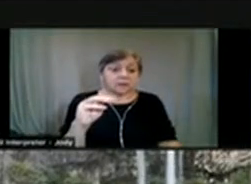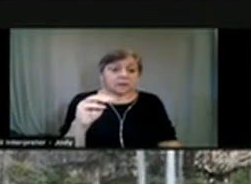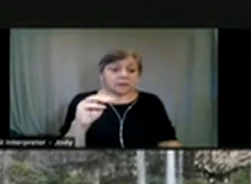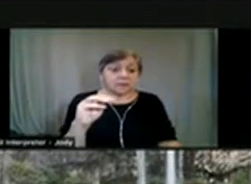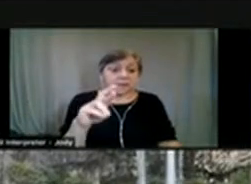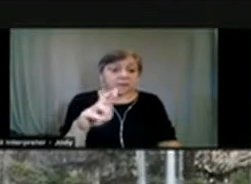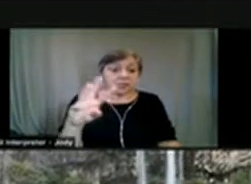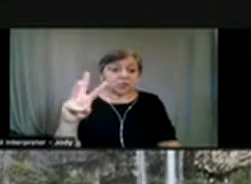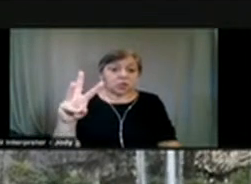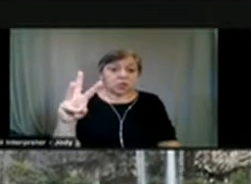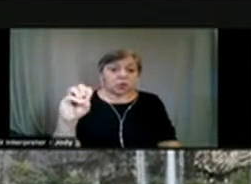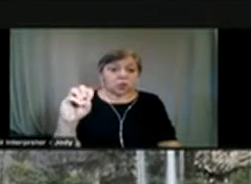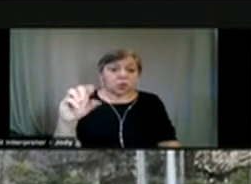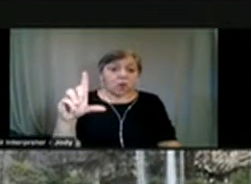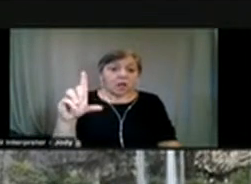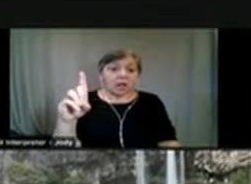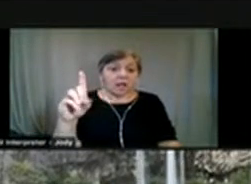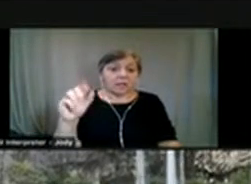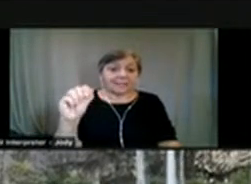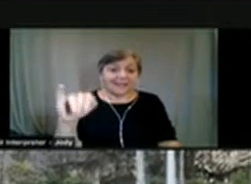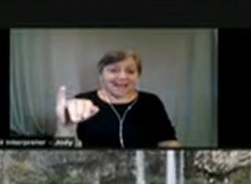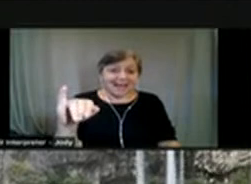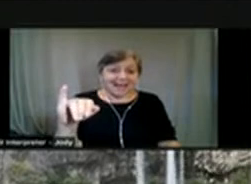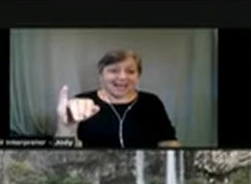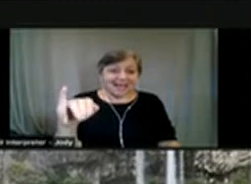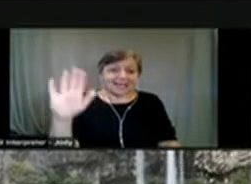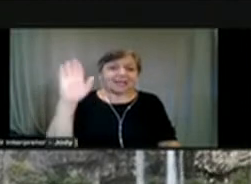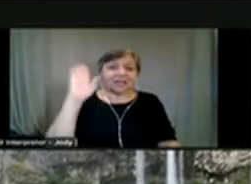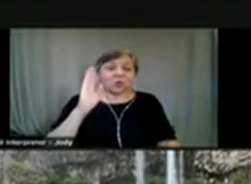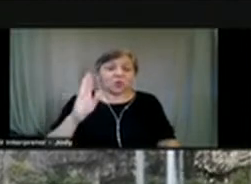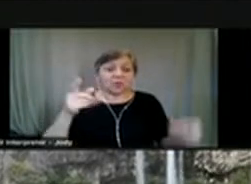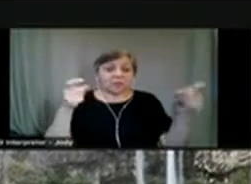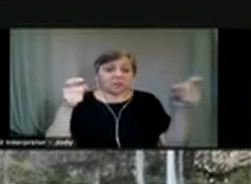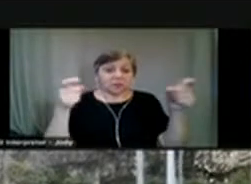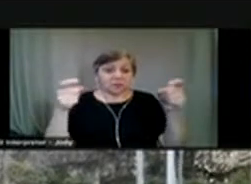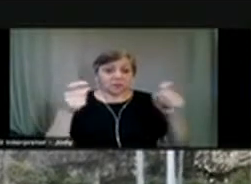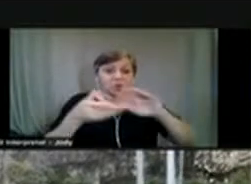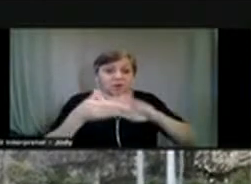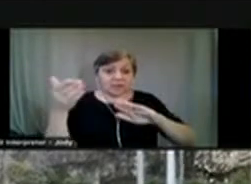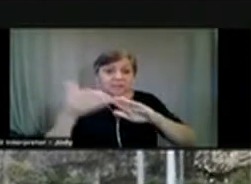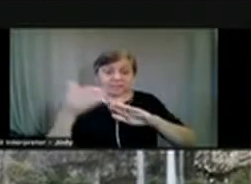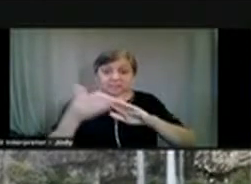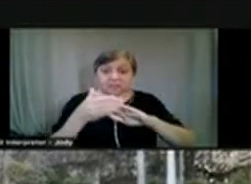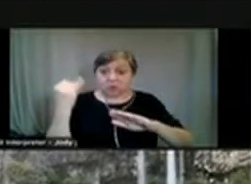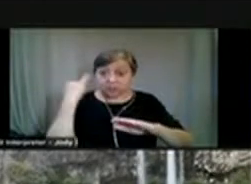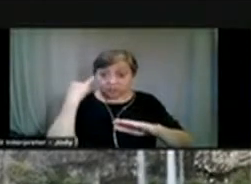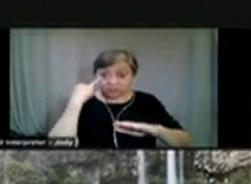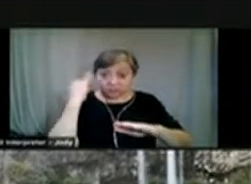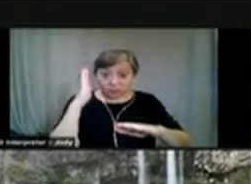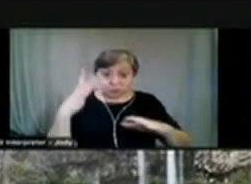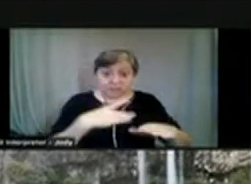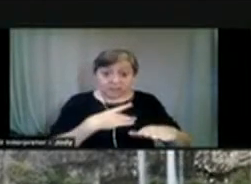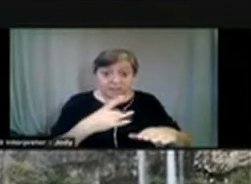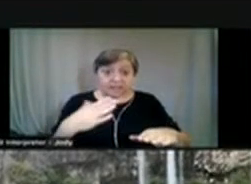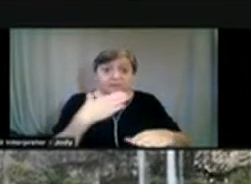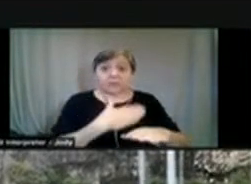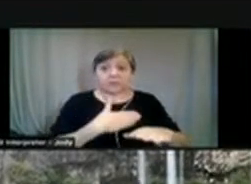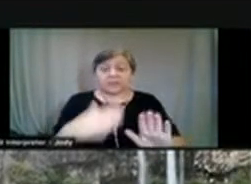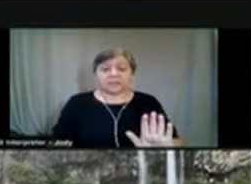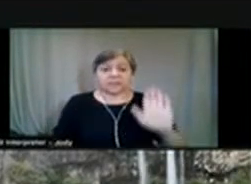All right, if anybody would like to participate in public comment, please use the raise hand